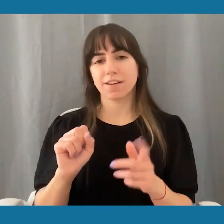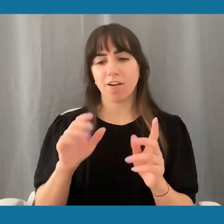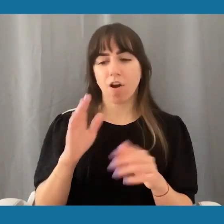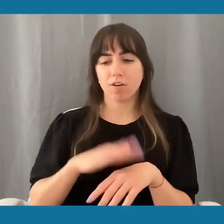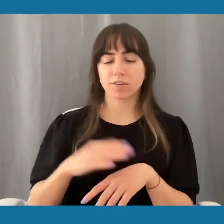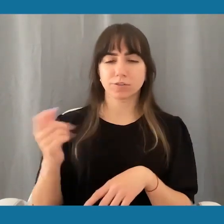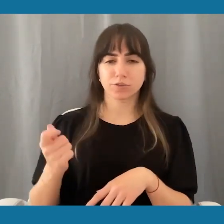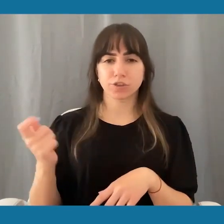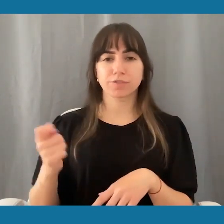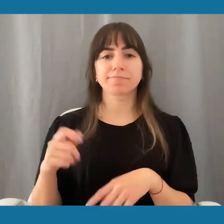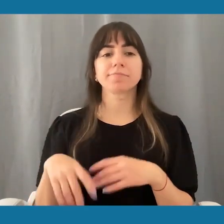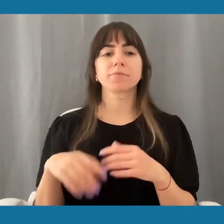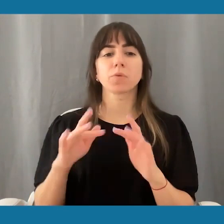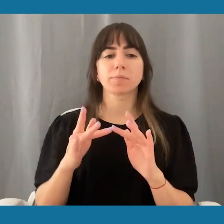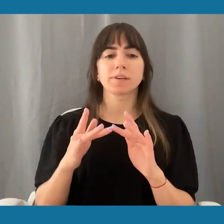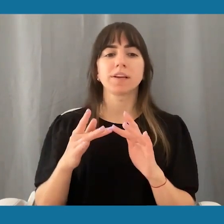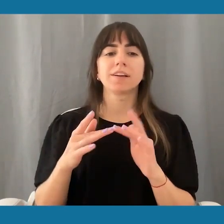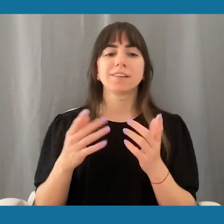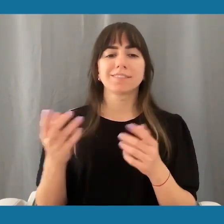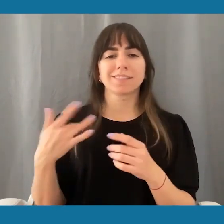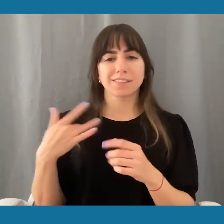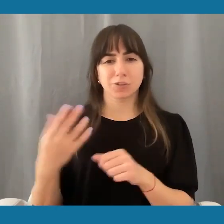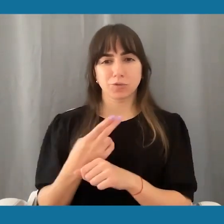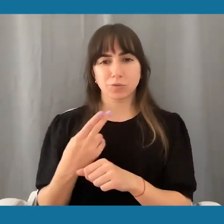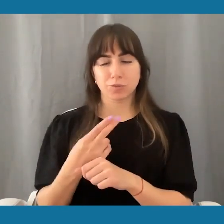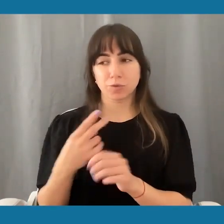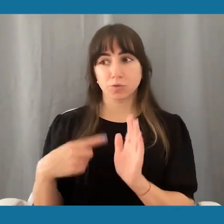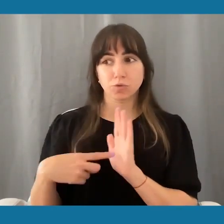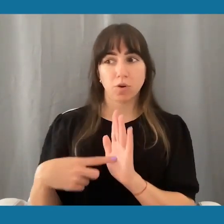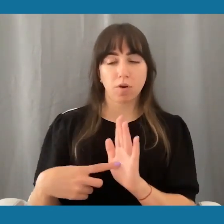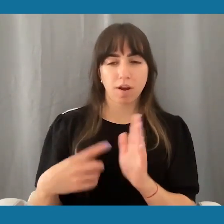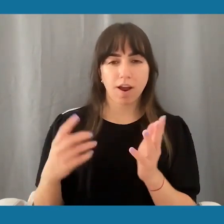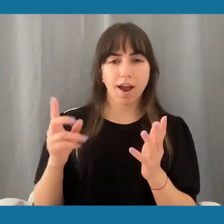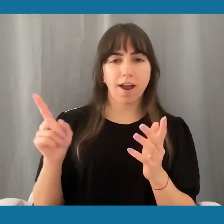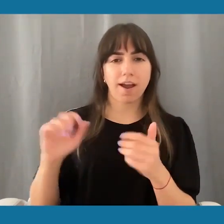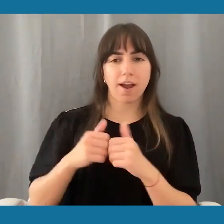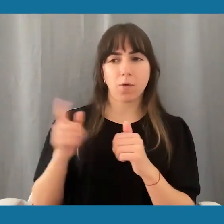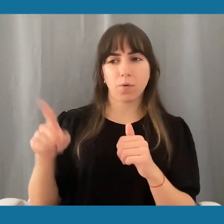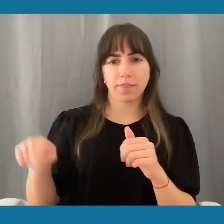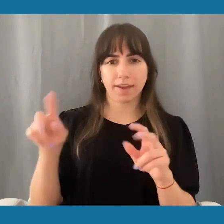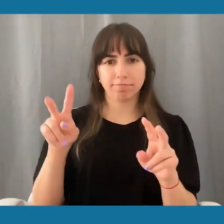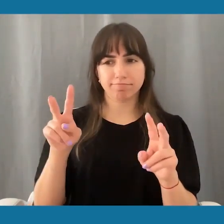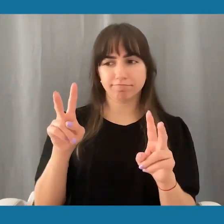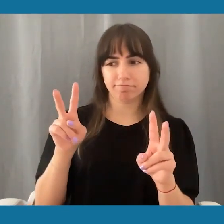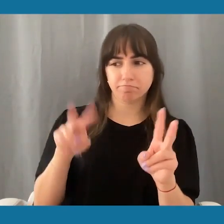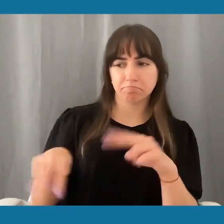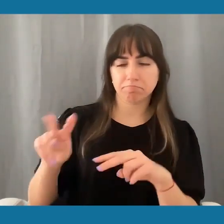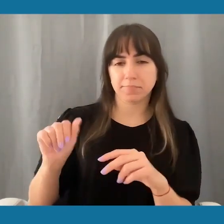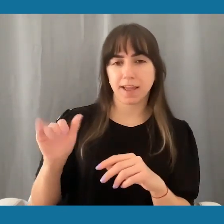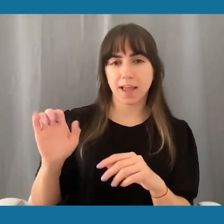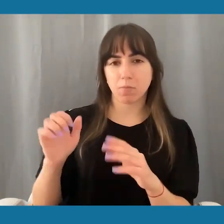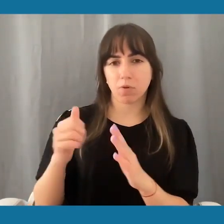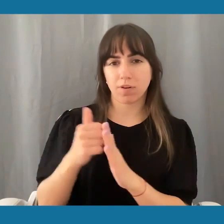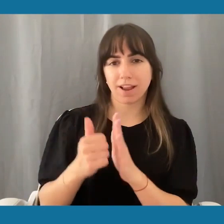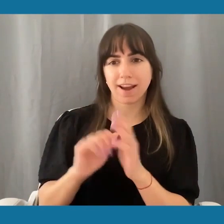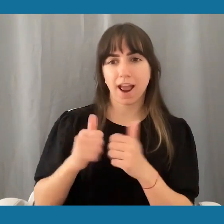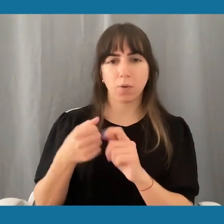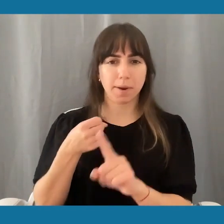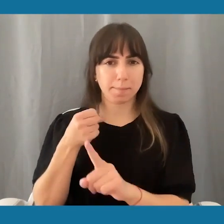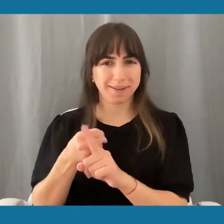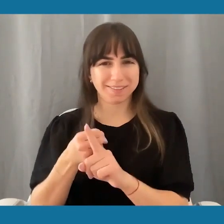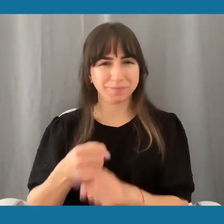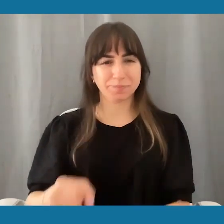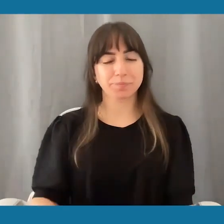well as anything that impacts SSI. There's also rules when it comes to representative payees who manage this account, and the